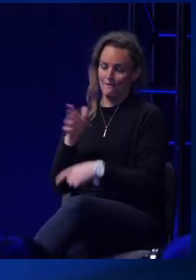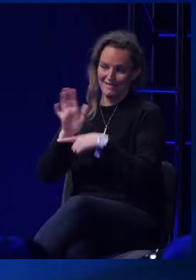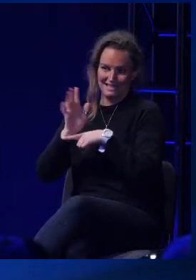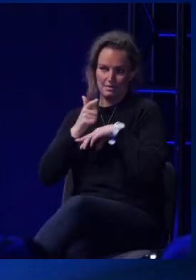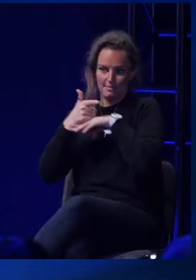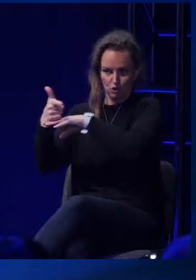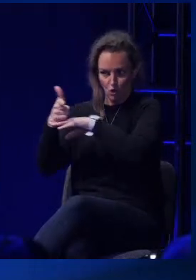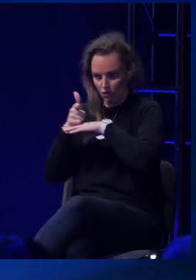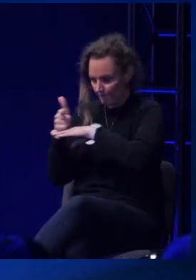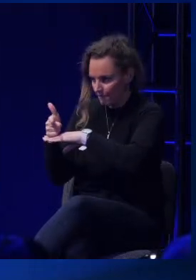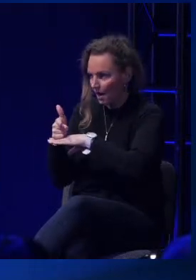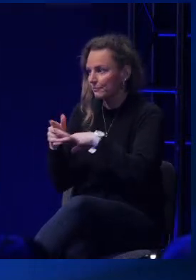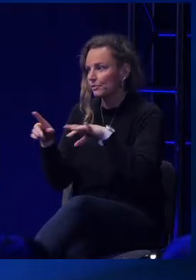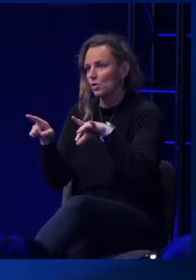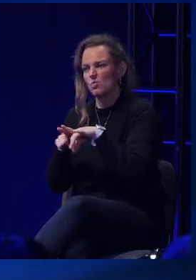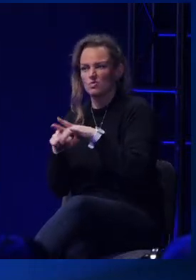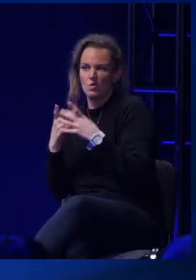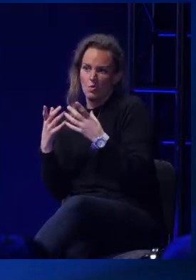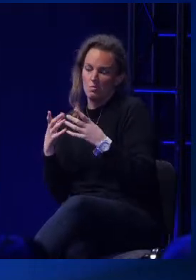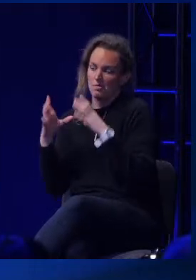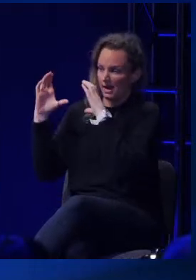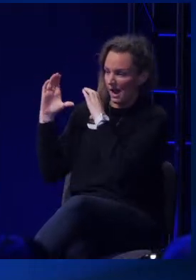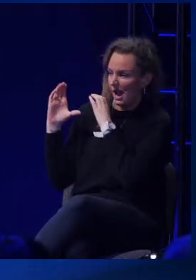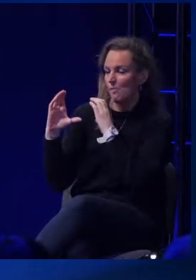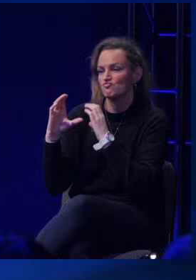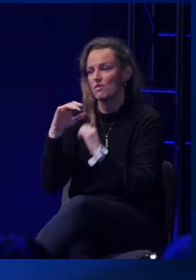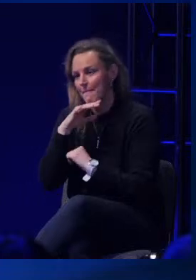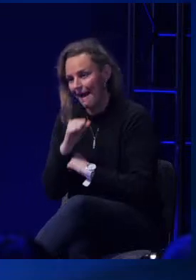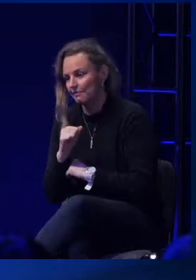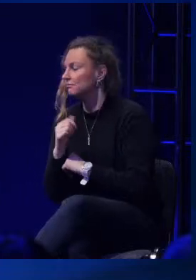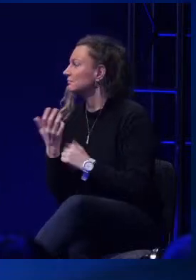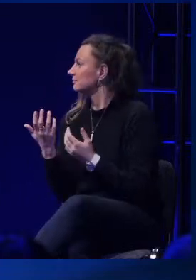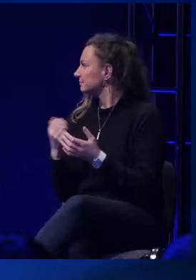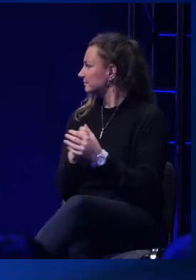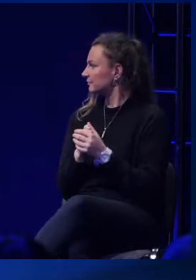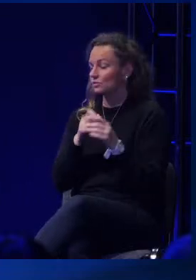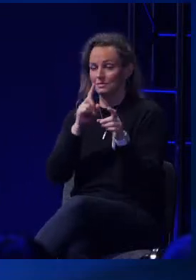a cameraman for Andrzej Zwiaginczew's films.